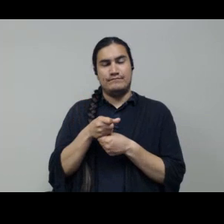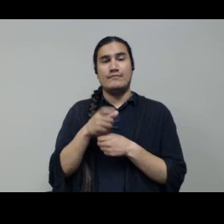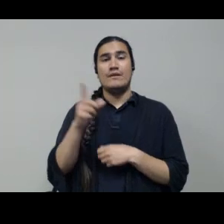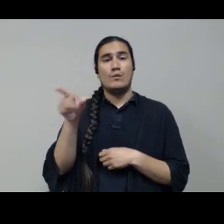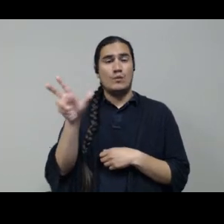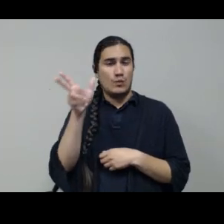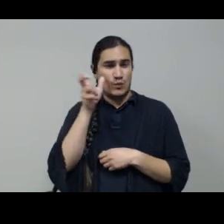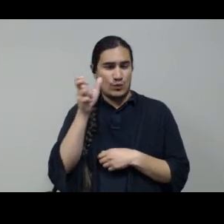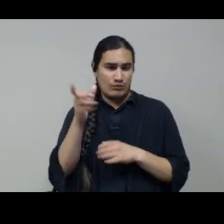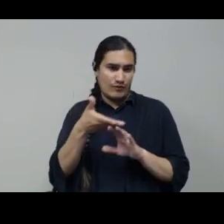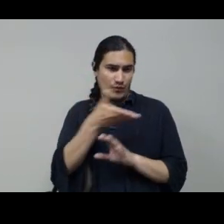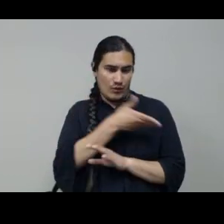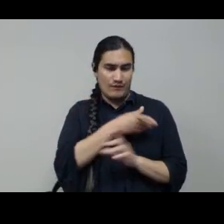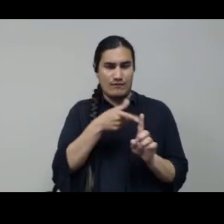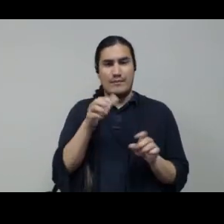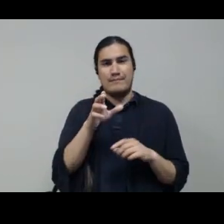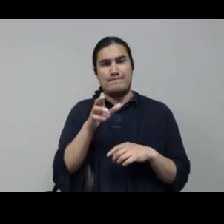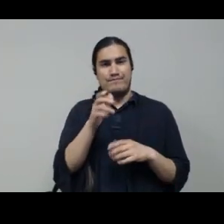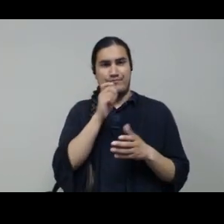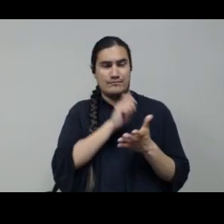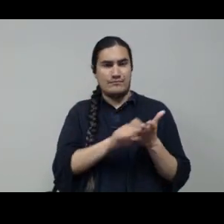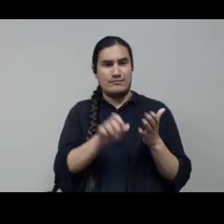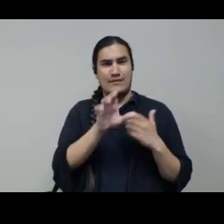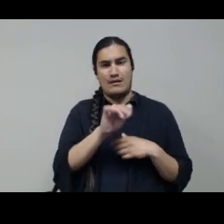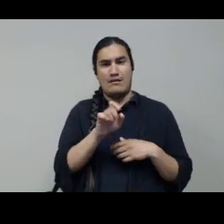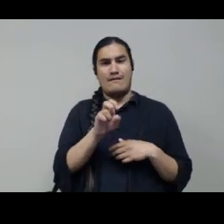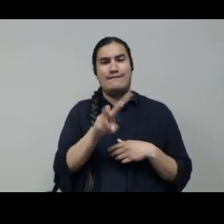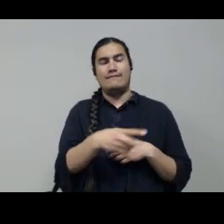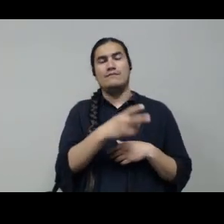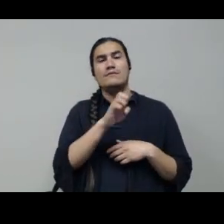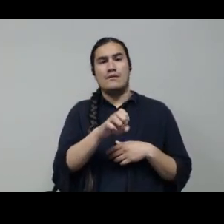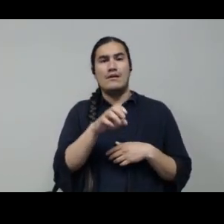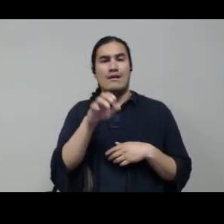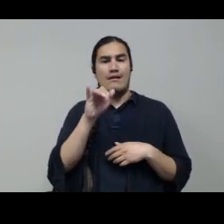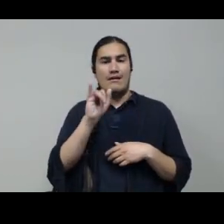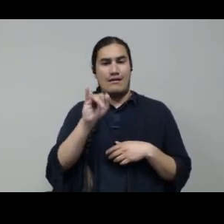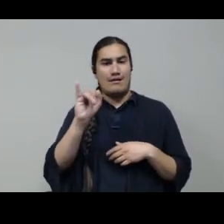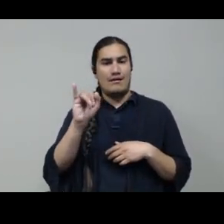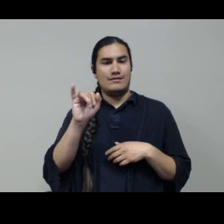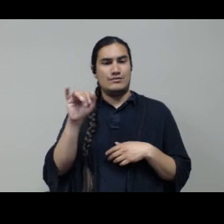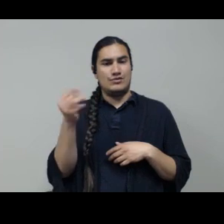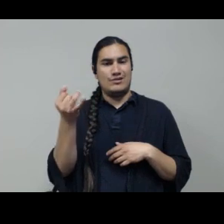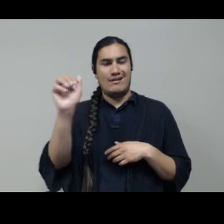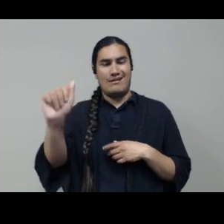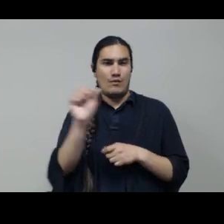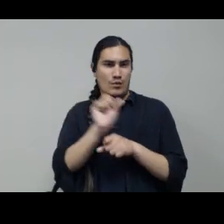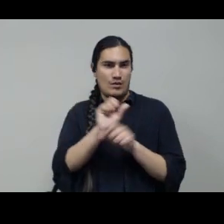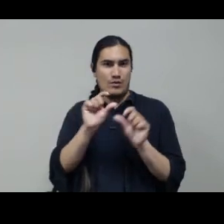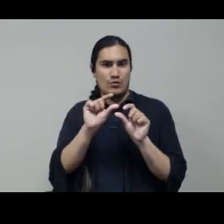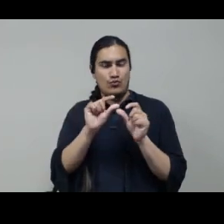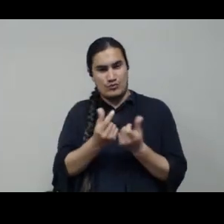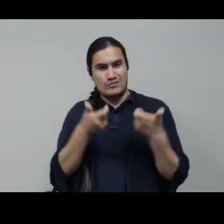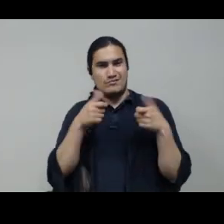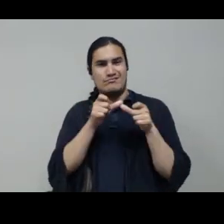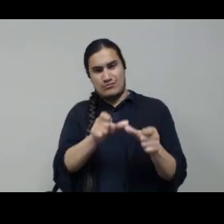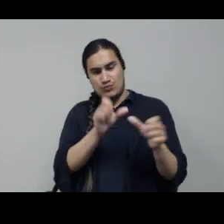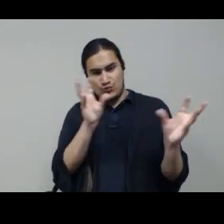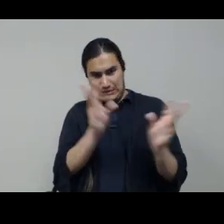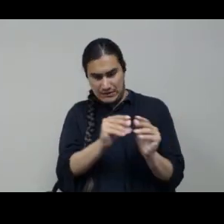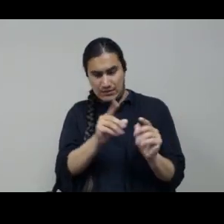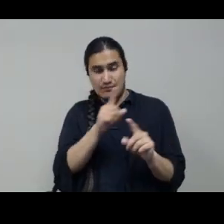earlier from Undersecretary Kanov, CalSTA's IIJA working groups are continuing to meet. However,